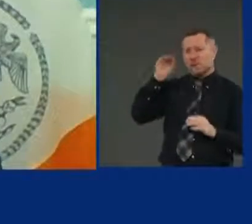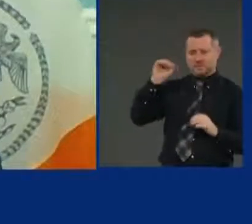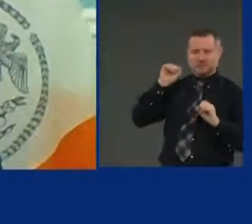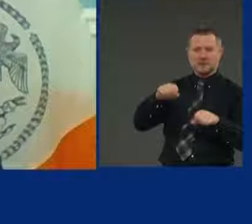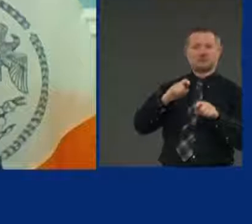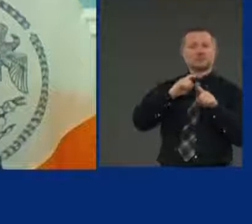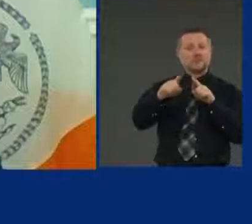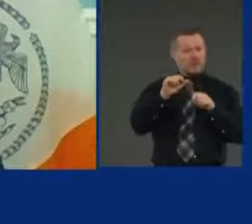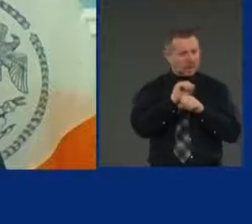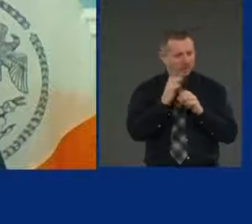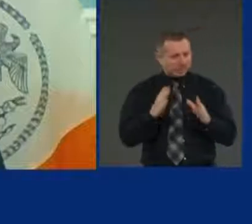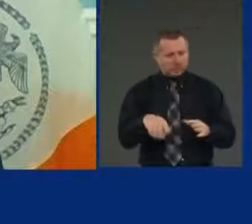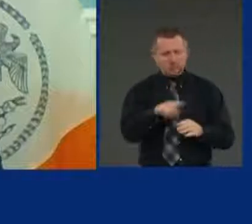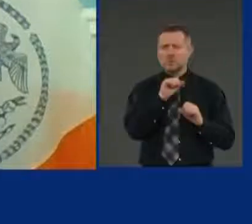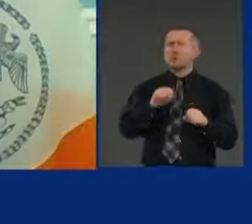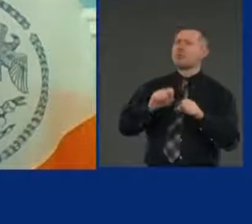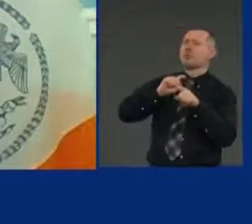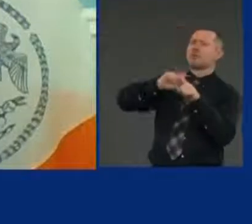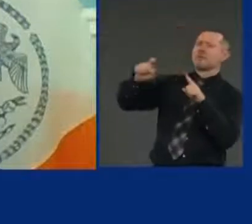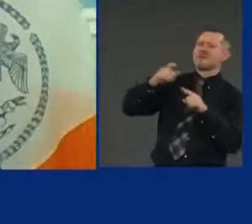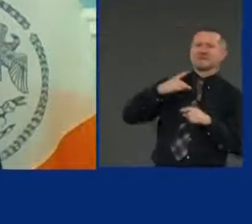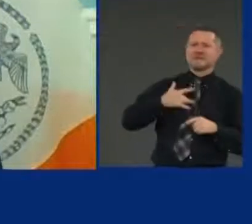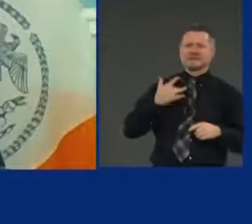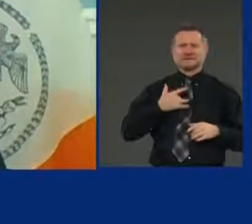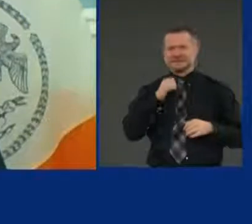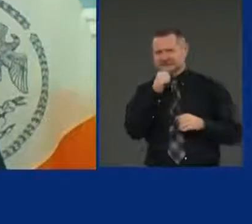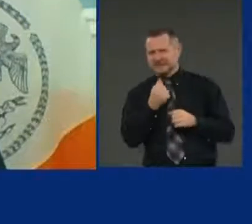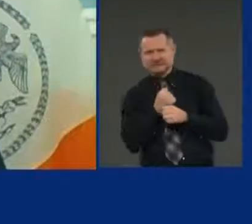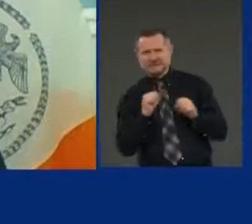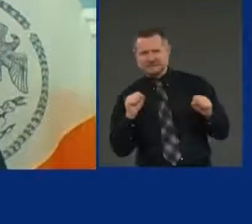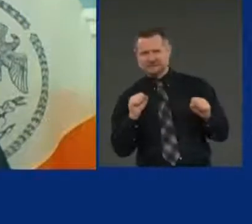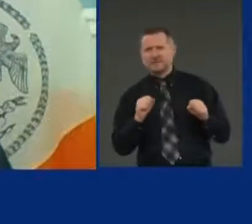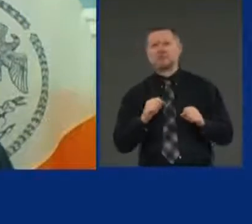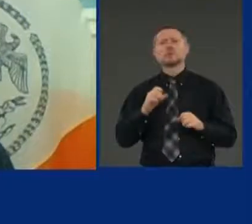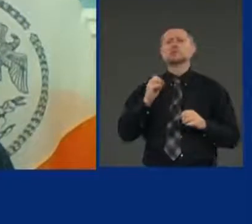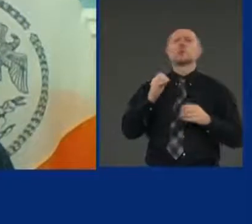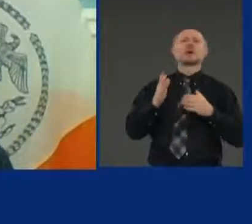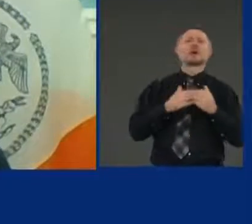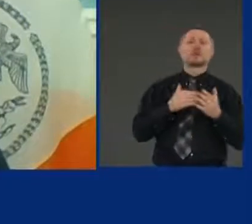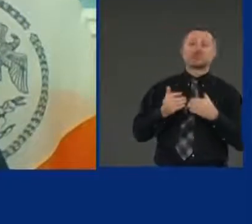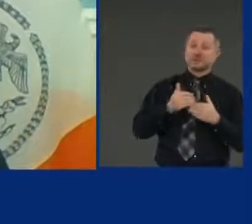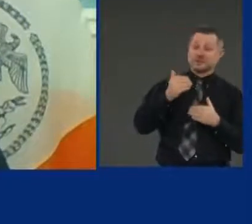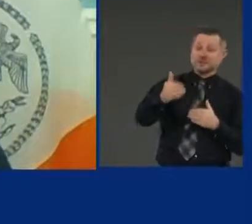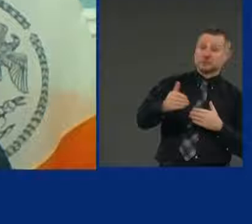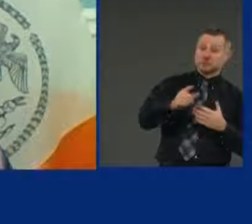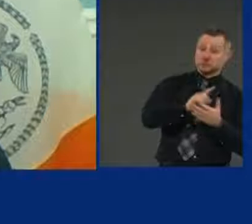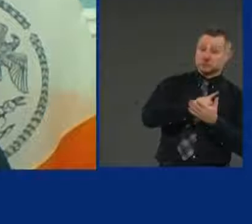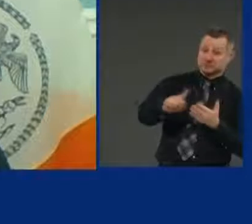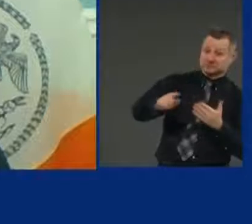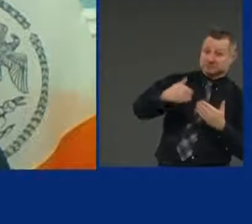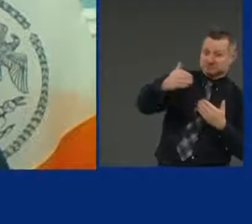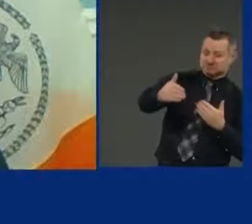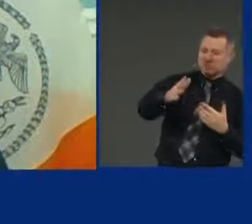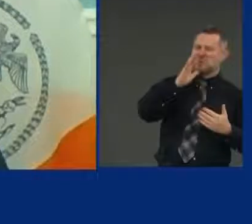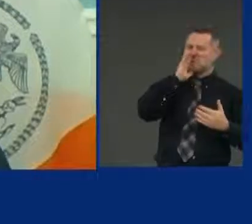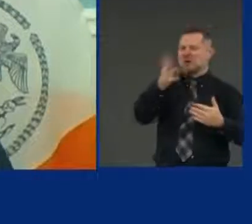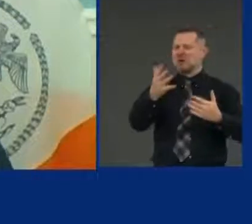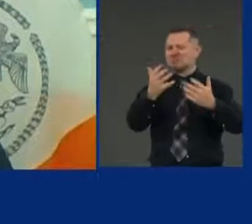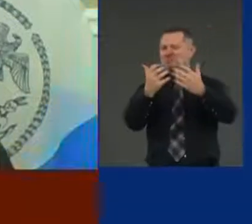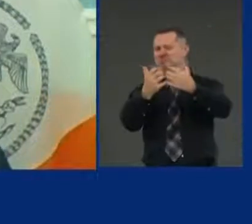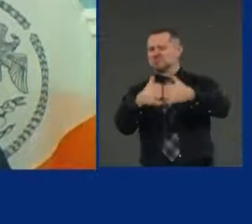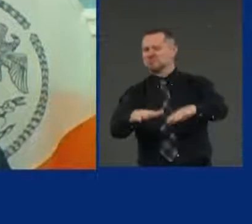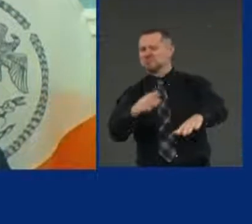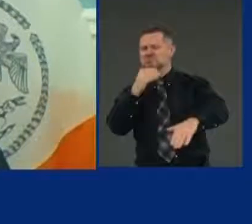the support they need. So as you and I discussed, this next week, we will be able to implement all of that. A lot of hands-on direct